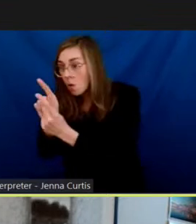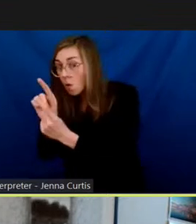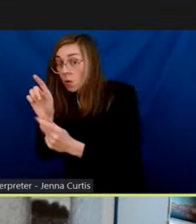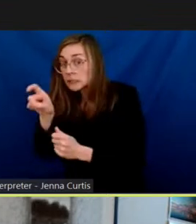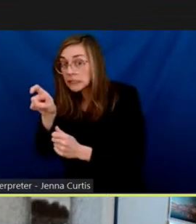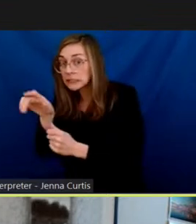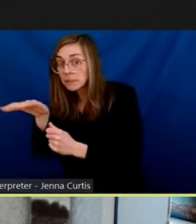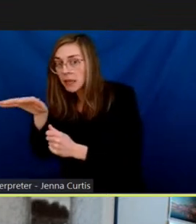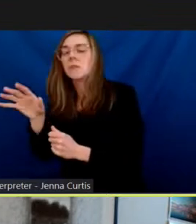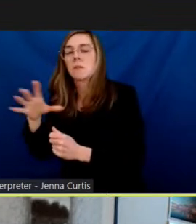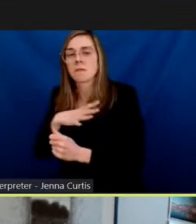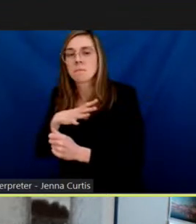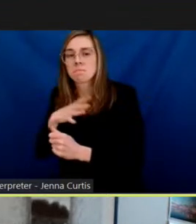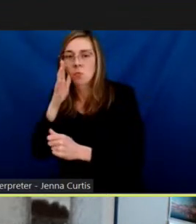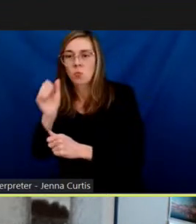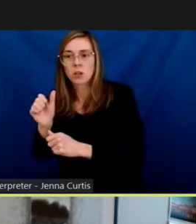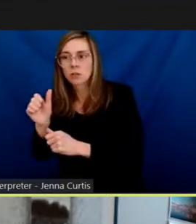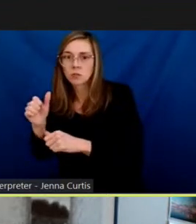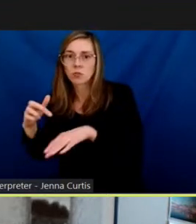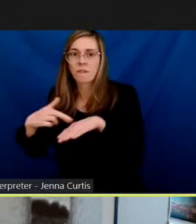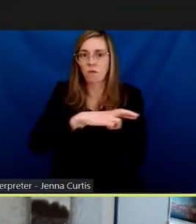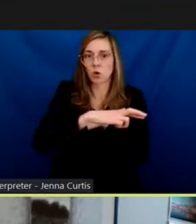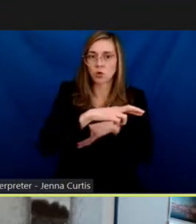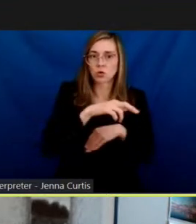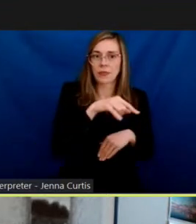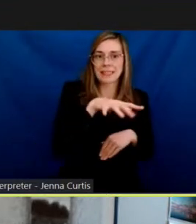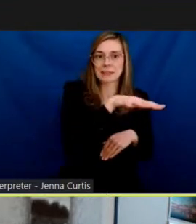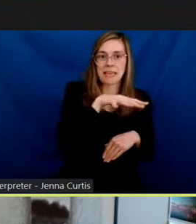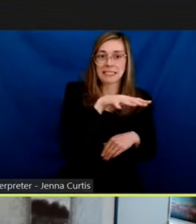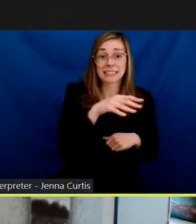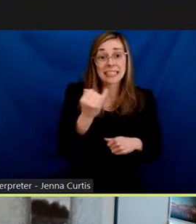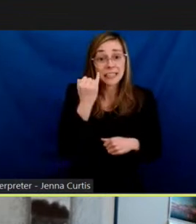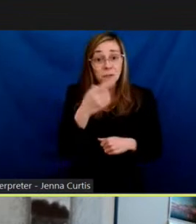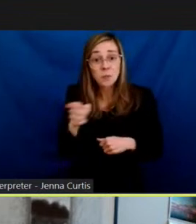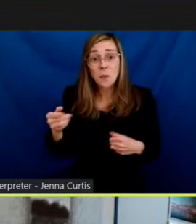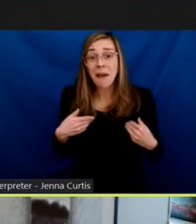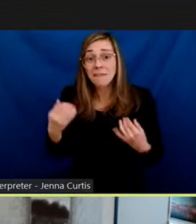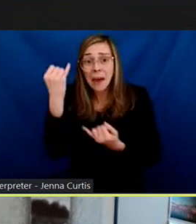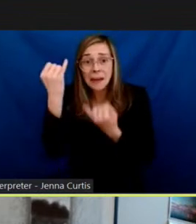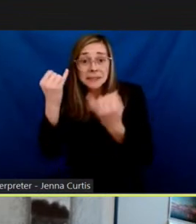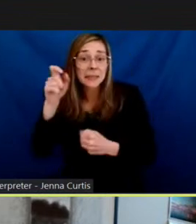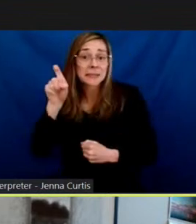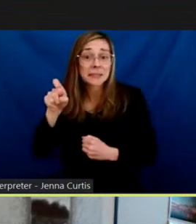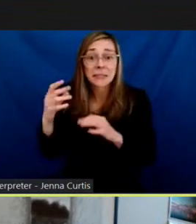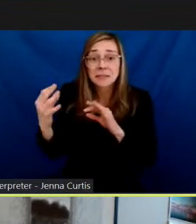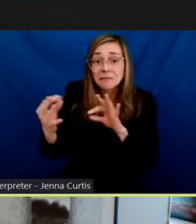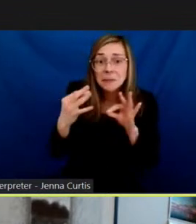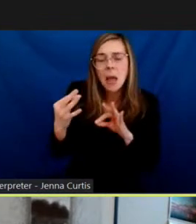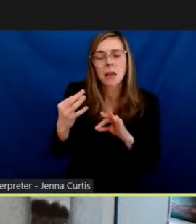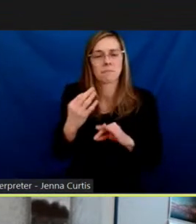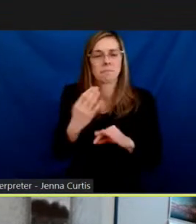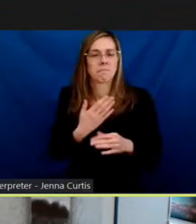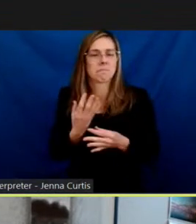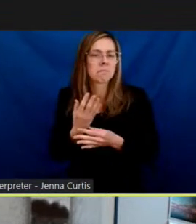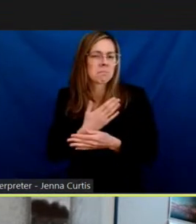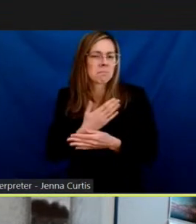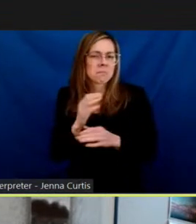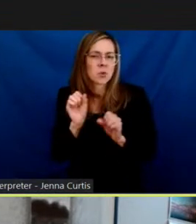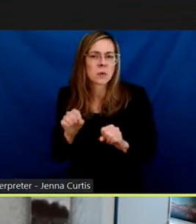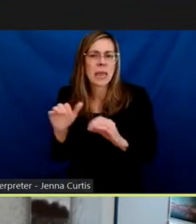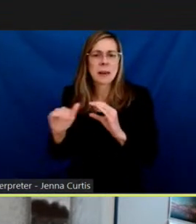you have input, if you have some ideas, love to take all of that. Please feel free to email us at it's